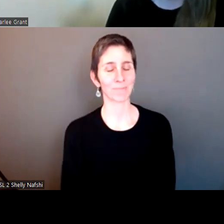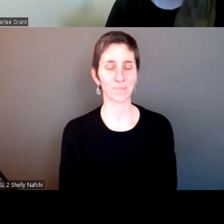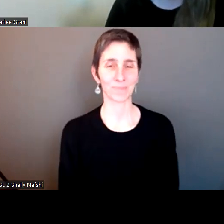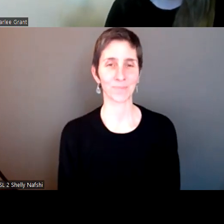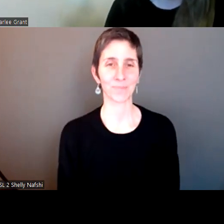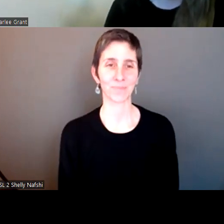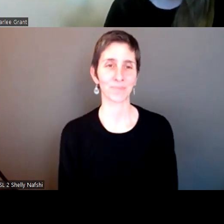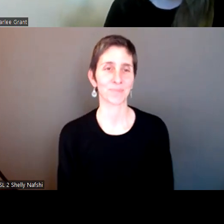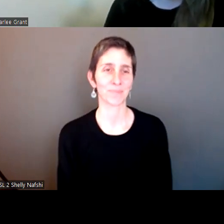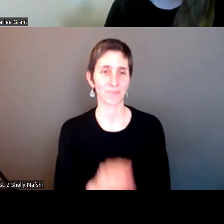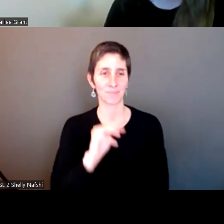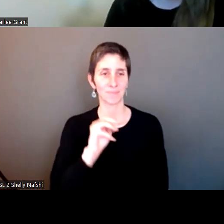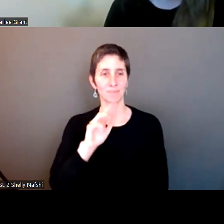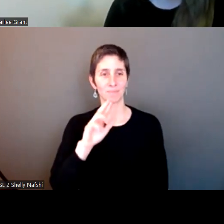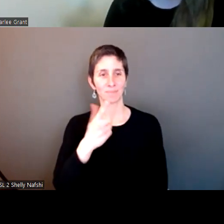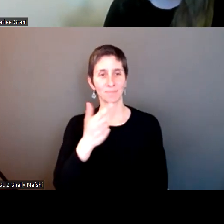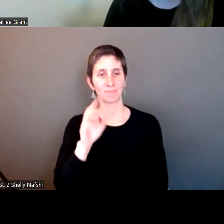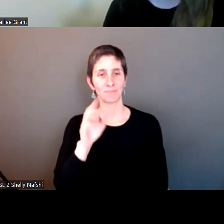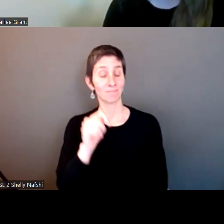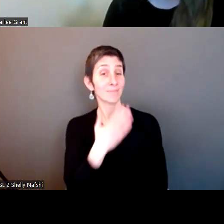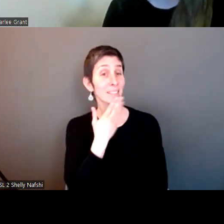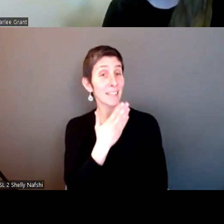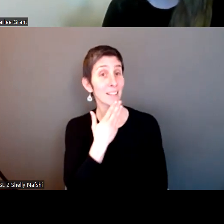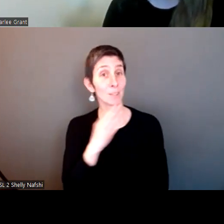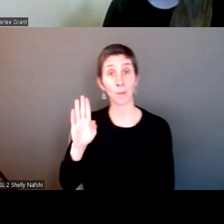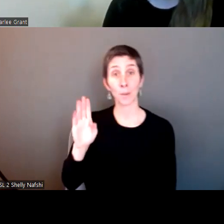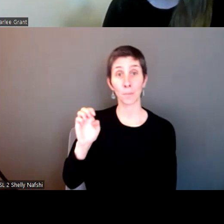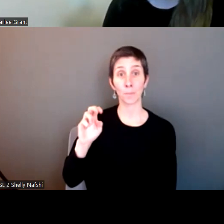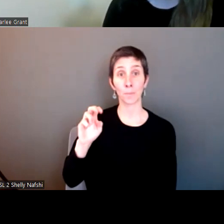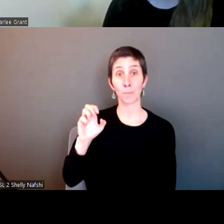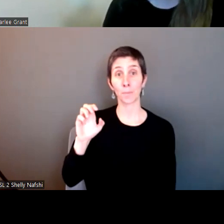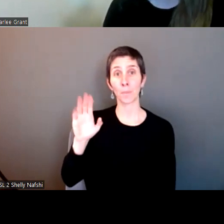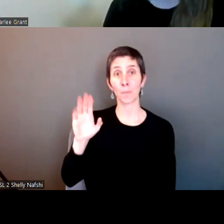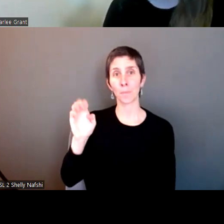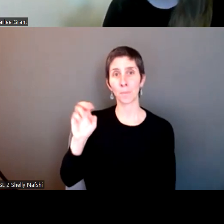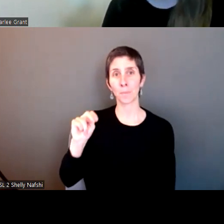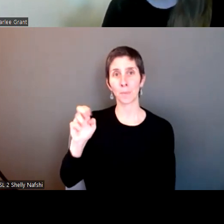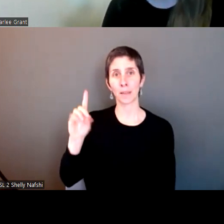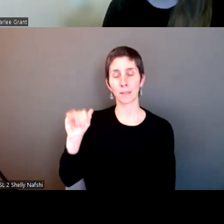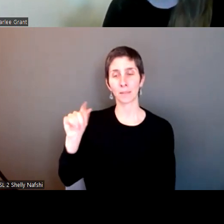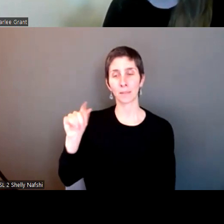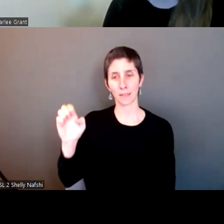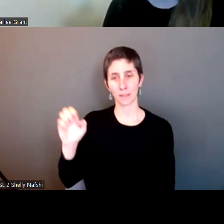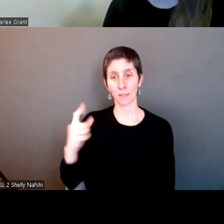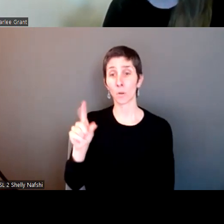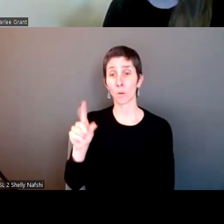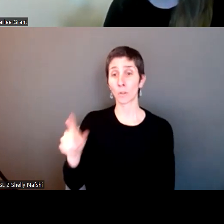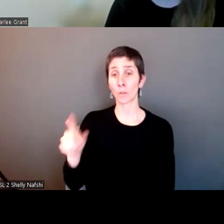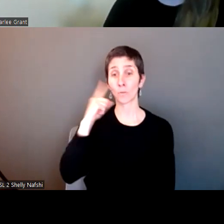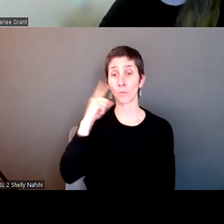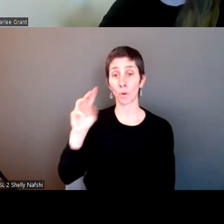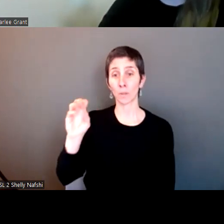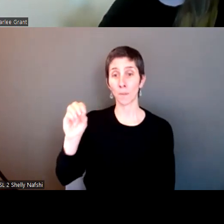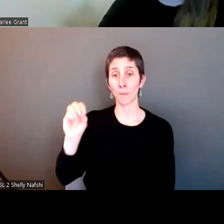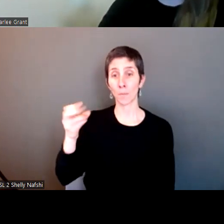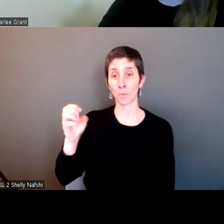Thanks, Karlee. We have a quick question for Mohamed from the Q&A box that is asking, what is your staffing